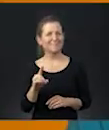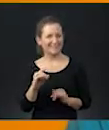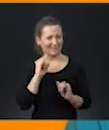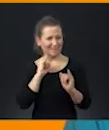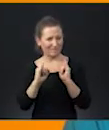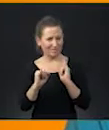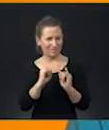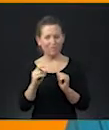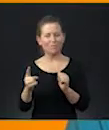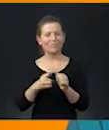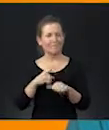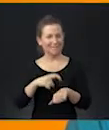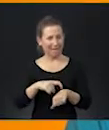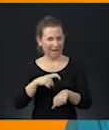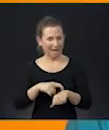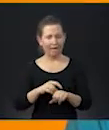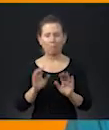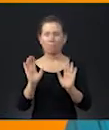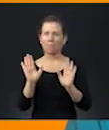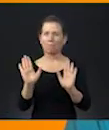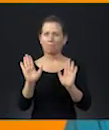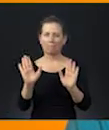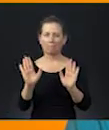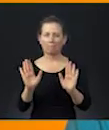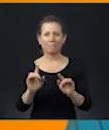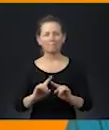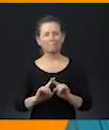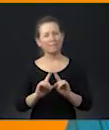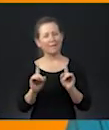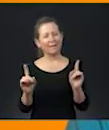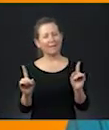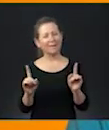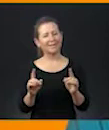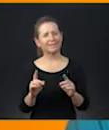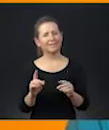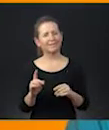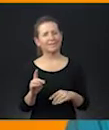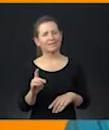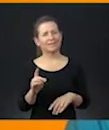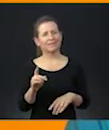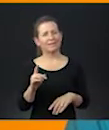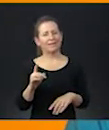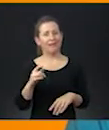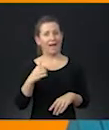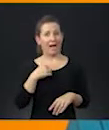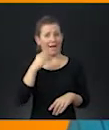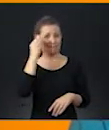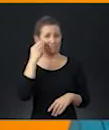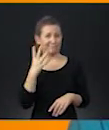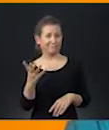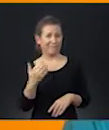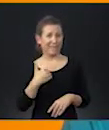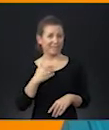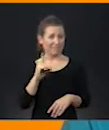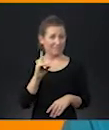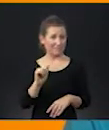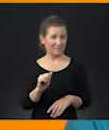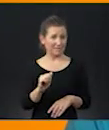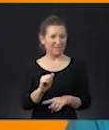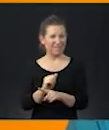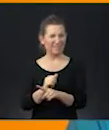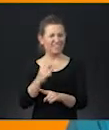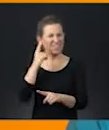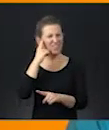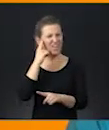I did an interview the first time. It was great, but when I mentioned I had a